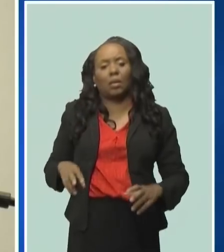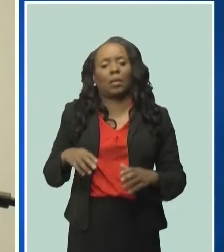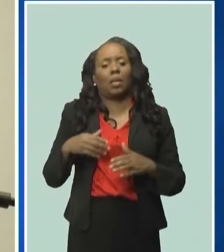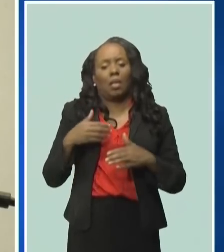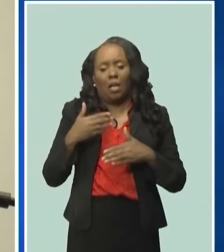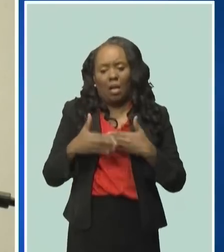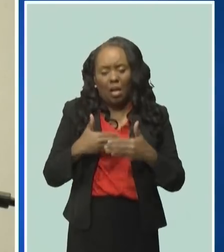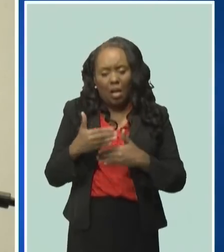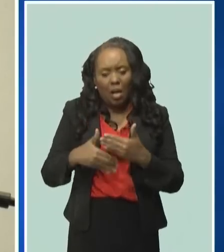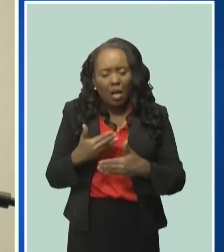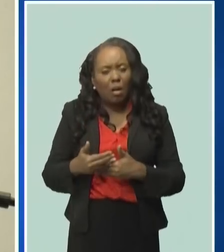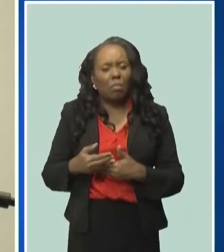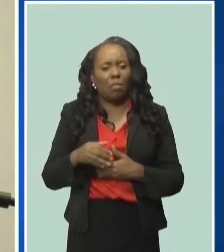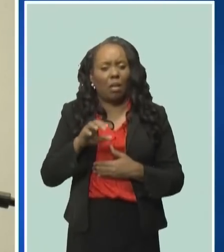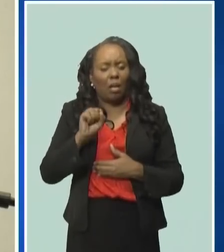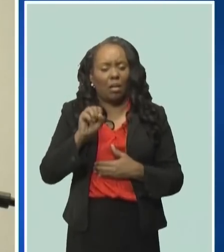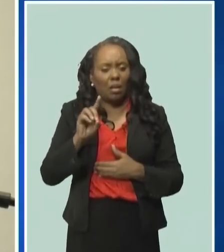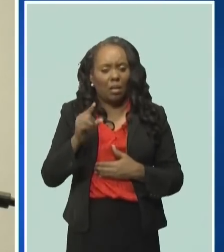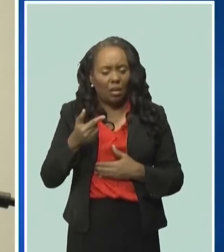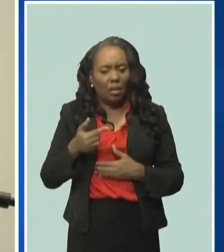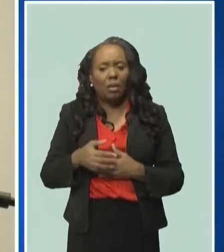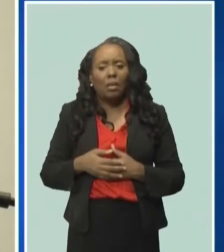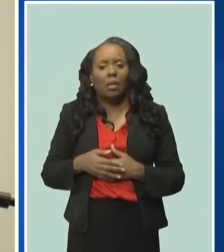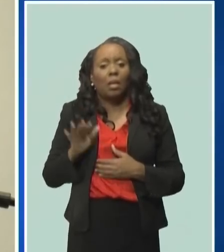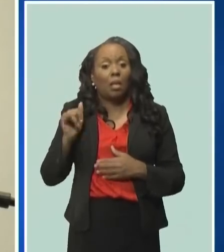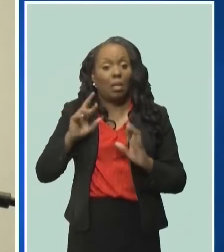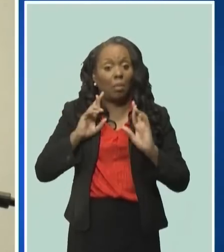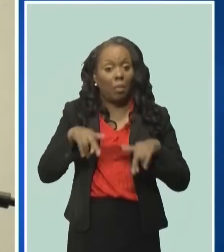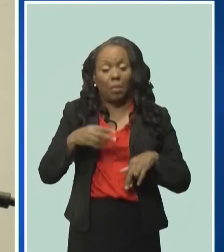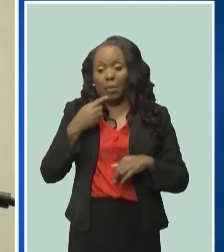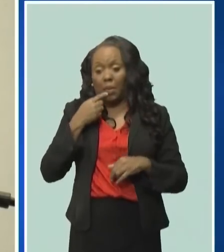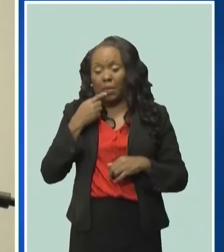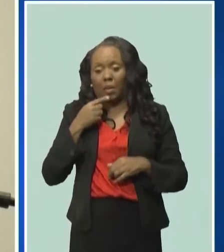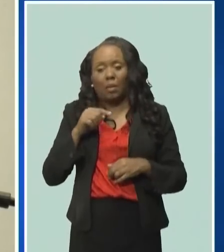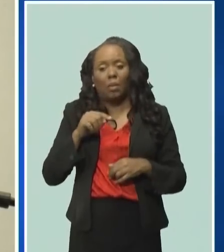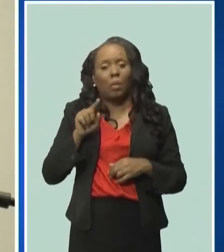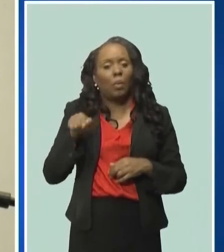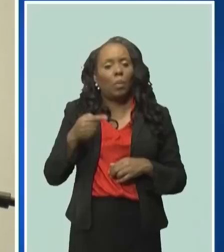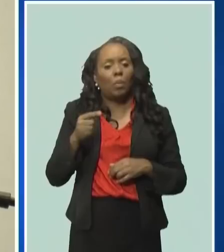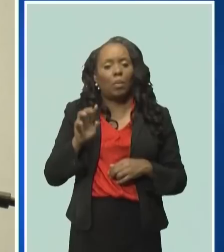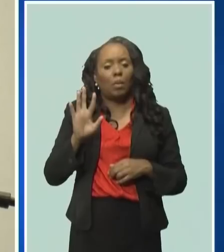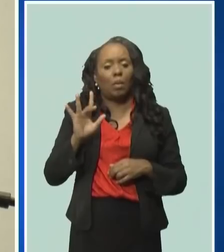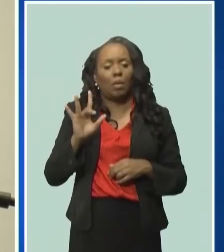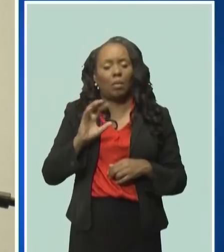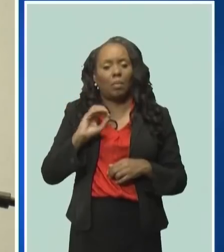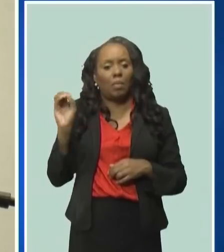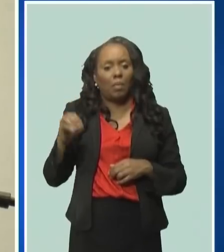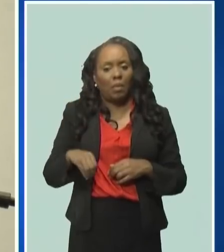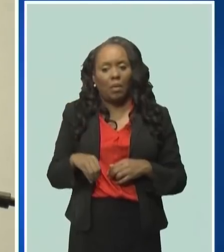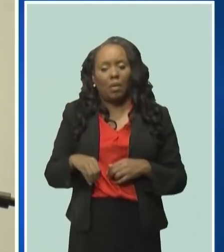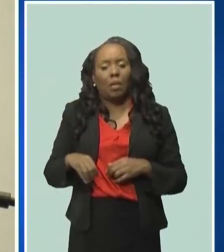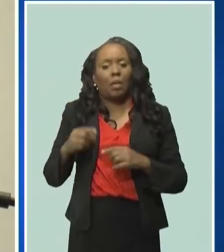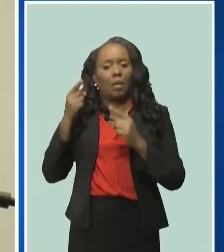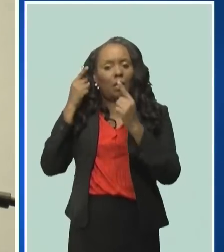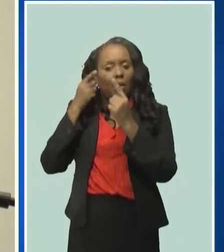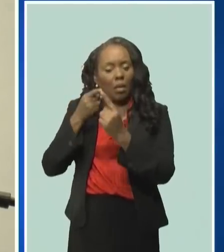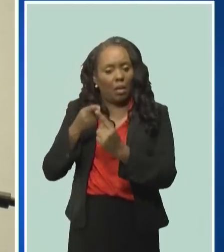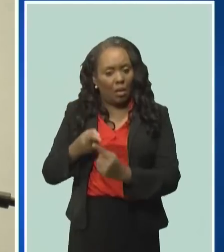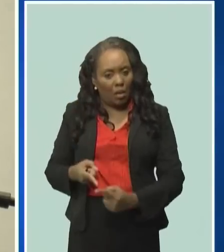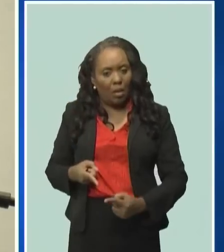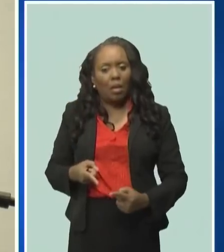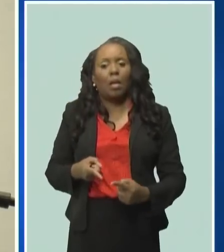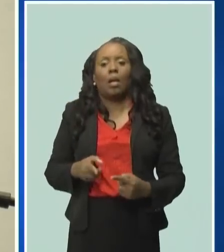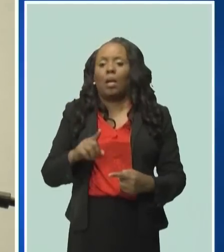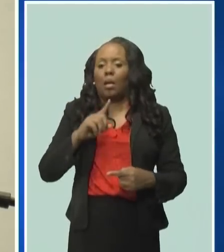ECLAC says to us that only 25% of the SDG targets for which data is available are